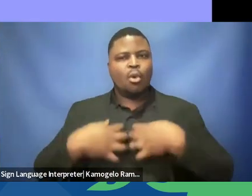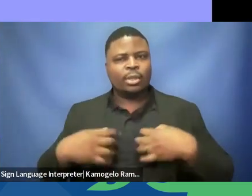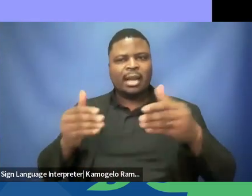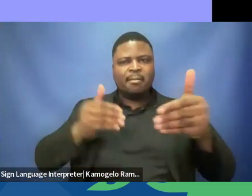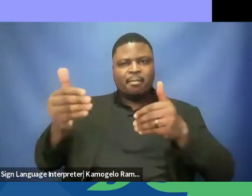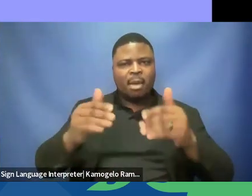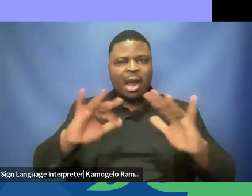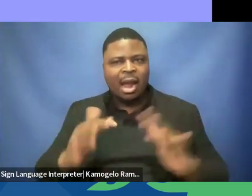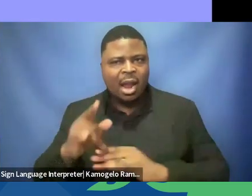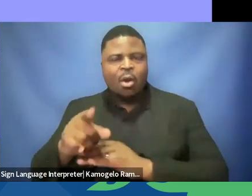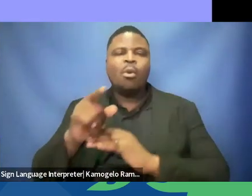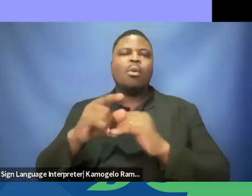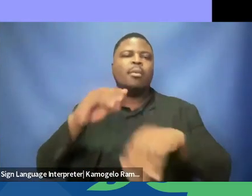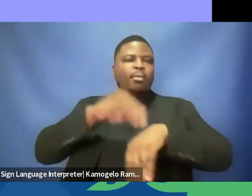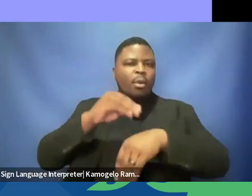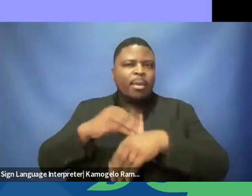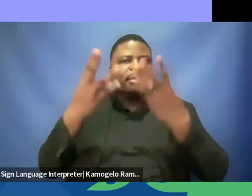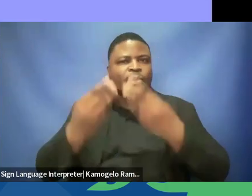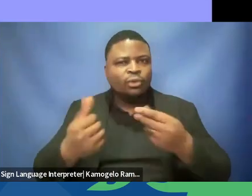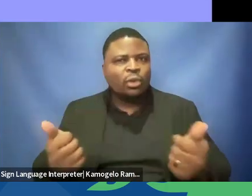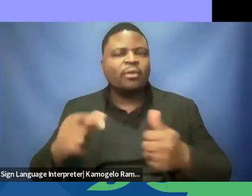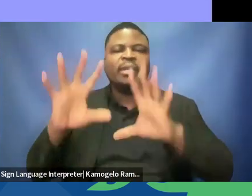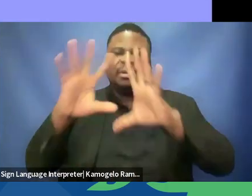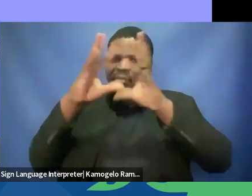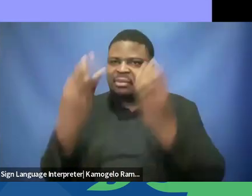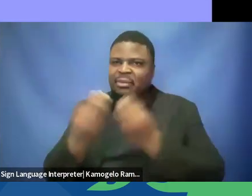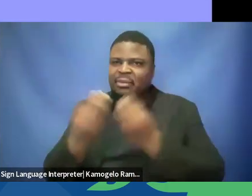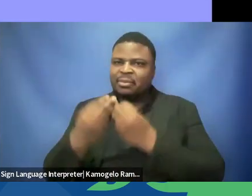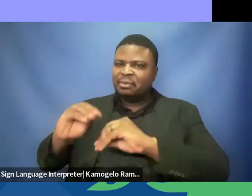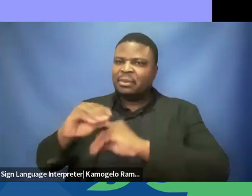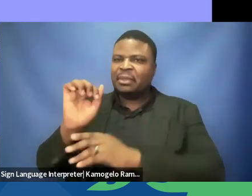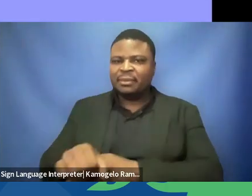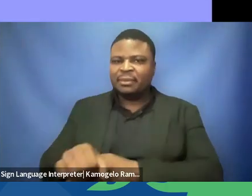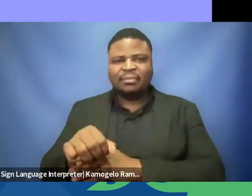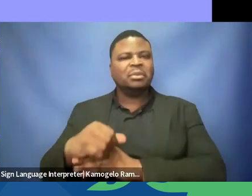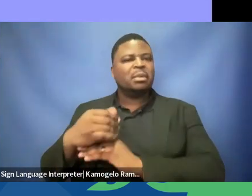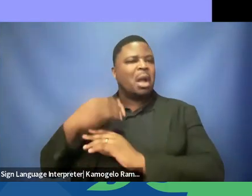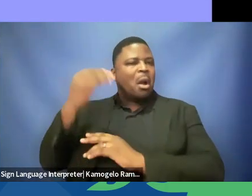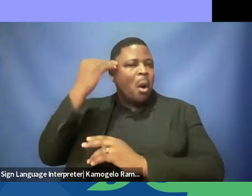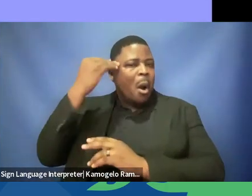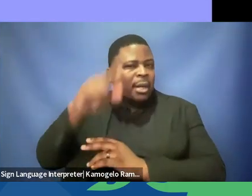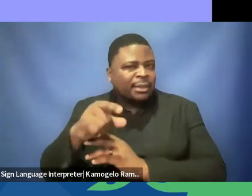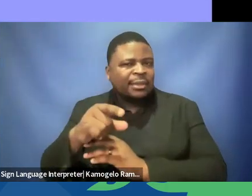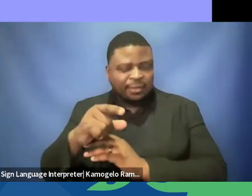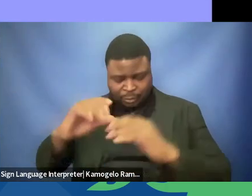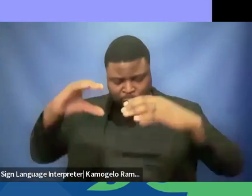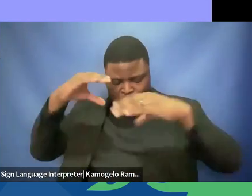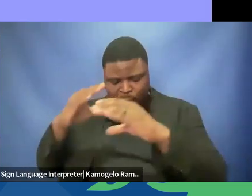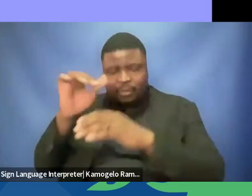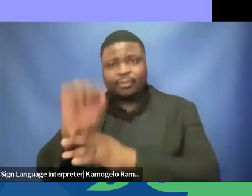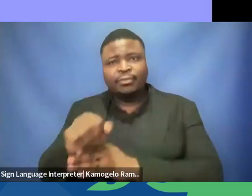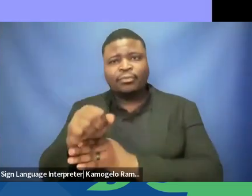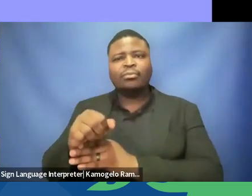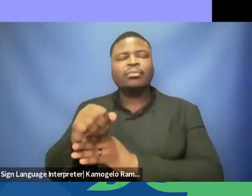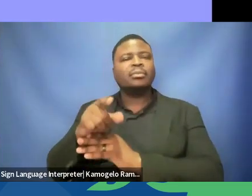management, problem solving. We had cognitive distortions, and we taught them about goal setting,